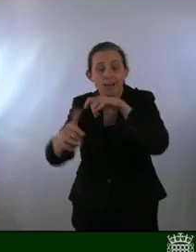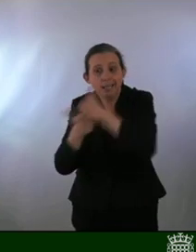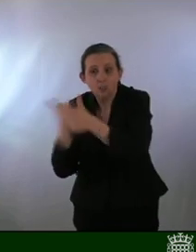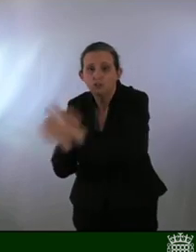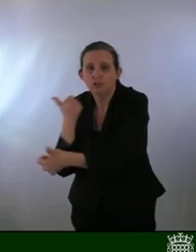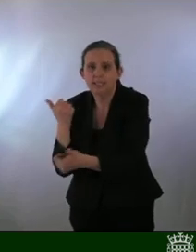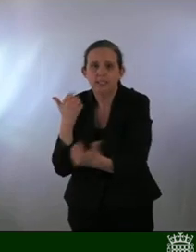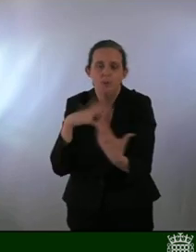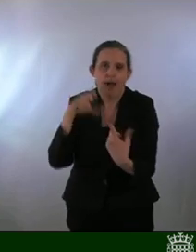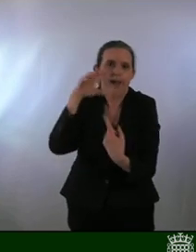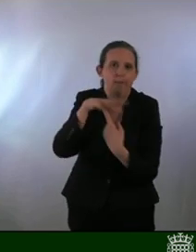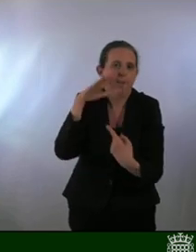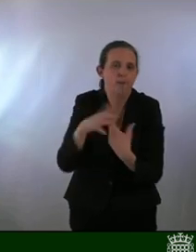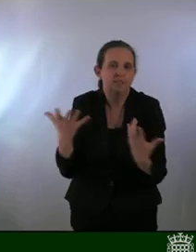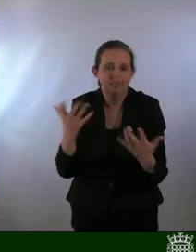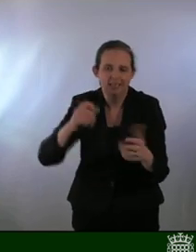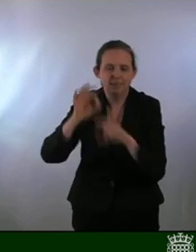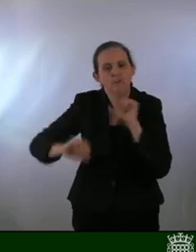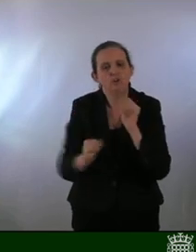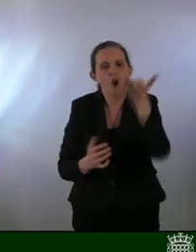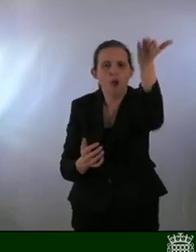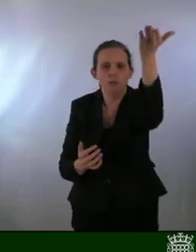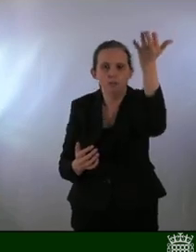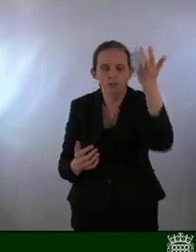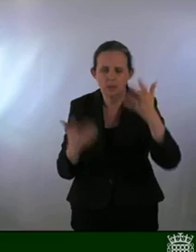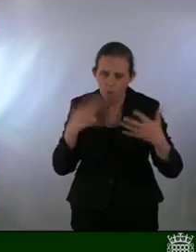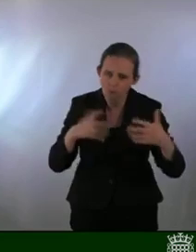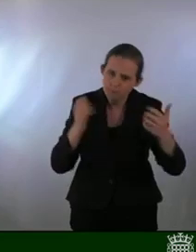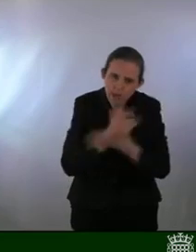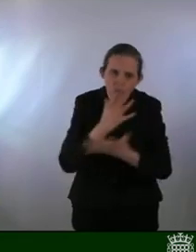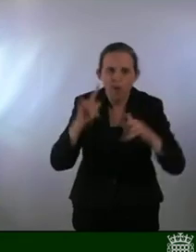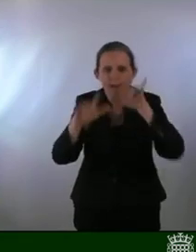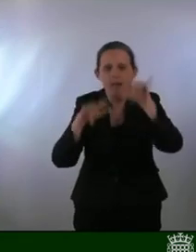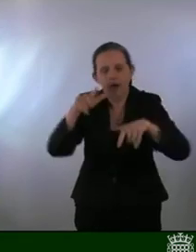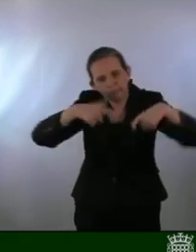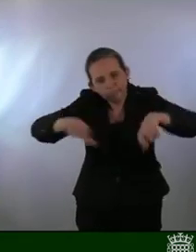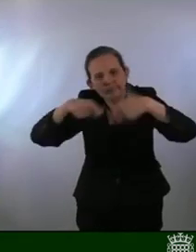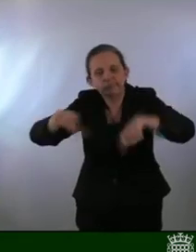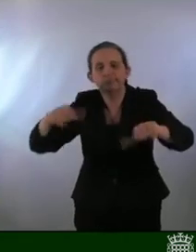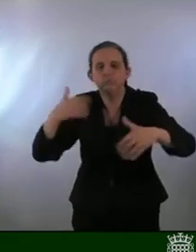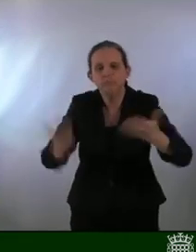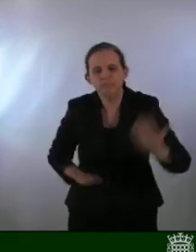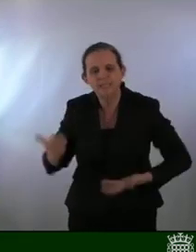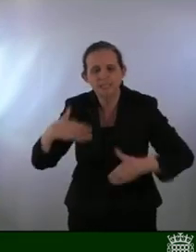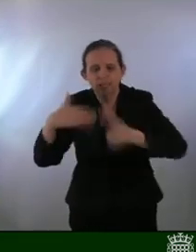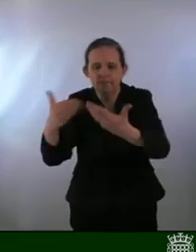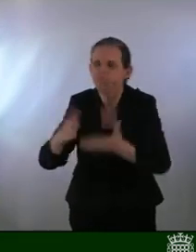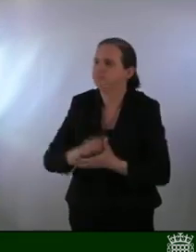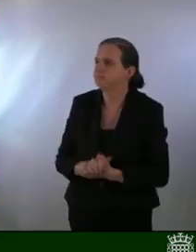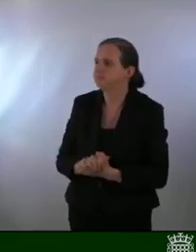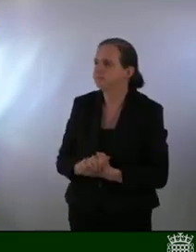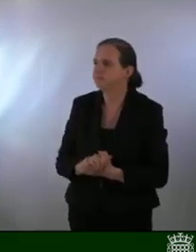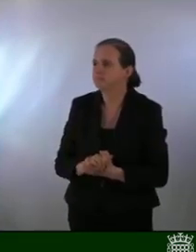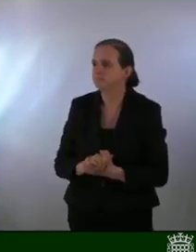routes is very, very important to the economy of the north east of Scotland, and the survival of these airlines is vital. Well, it is, of course, something